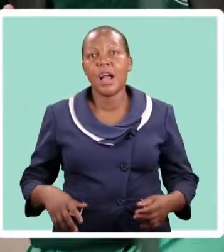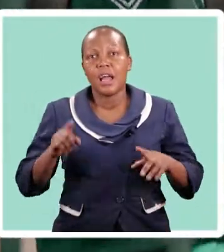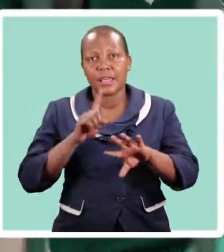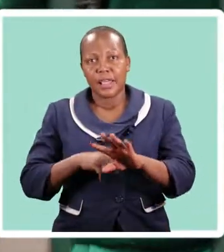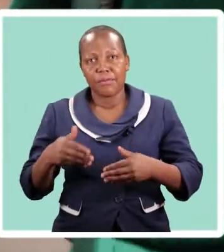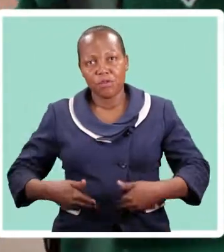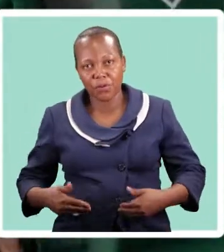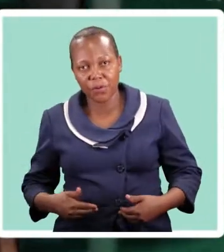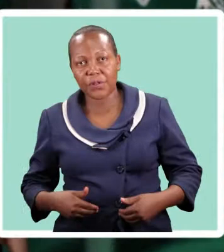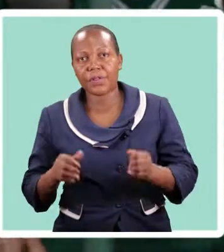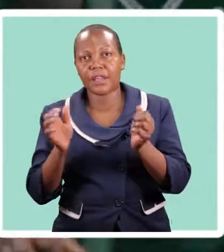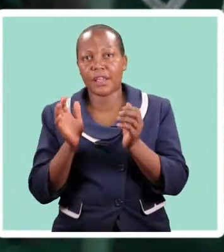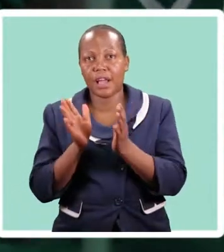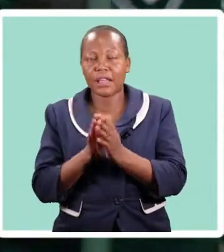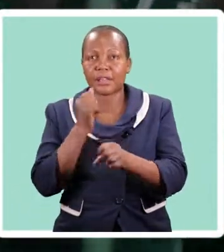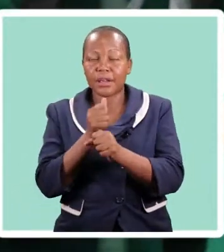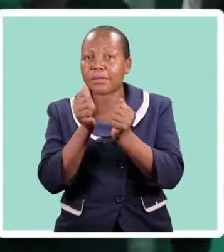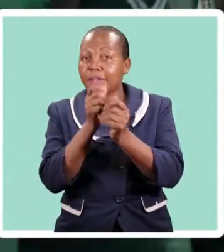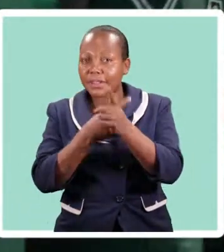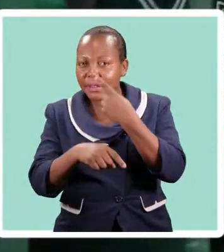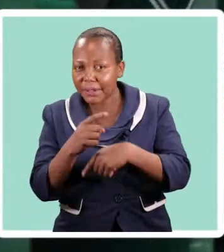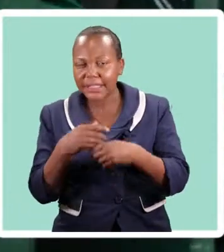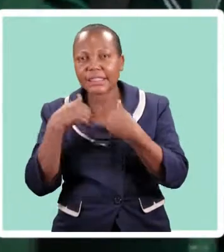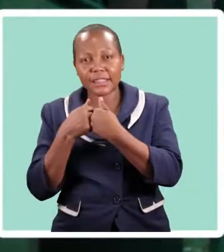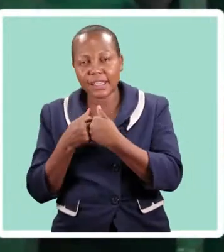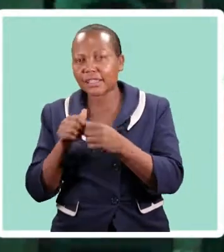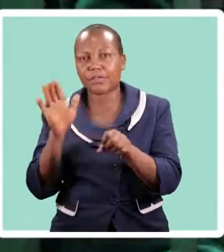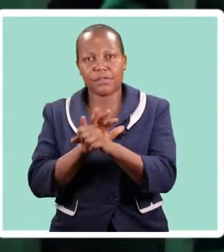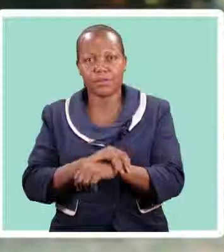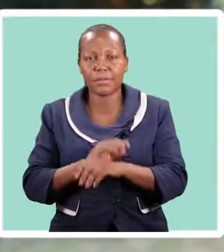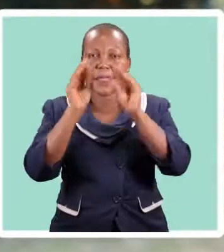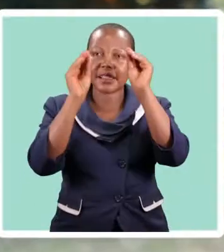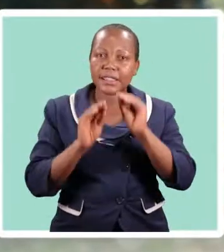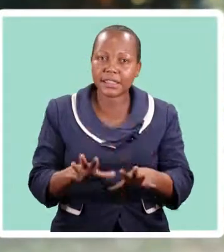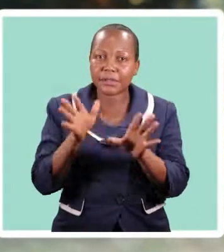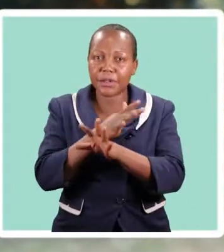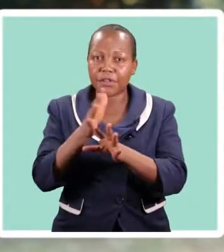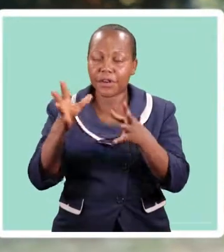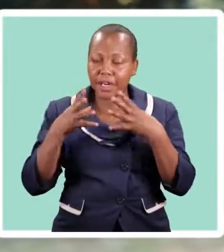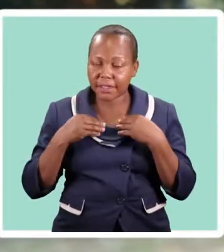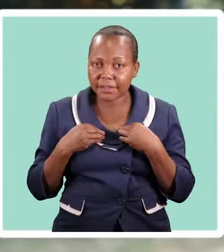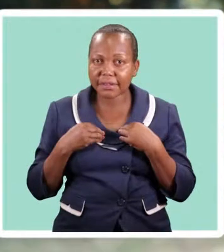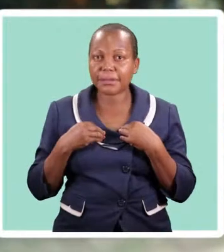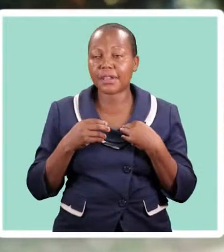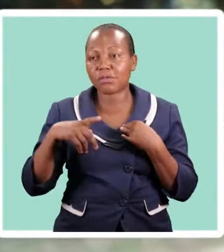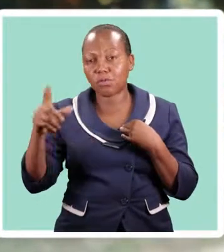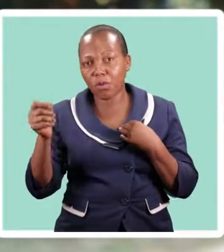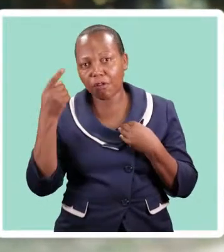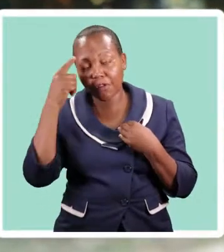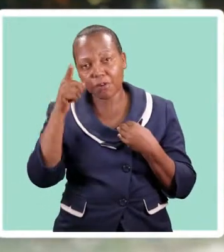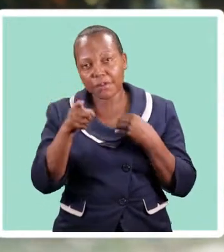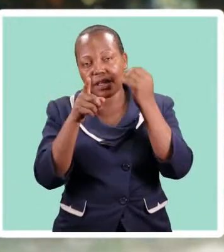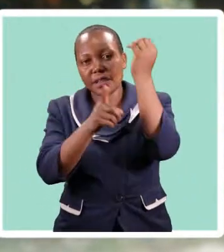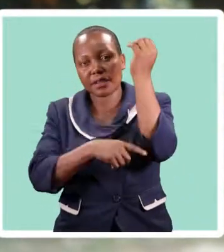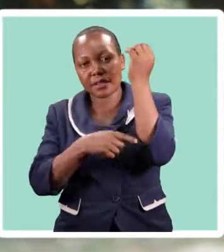Going through that teenage age as a girl with a disability was quite challenging. Teachers used not to allow us go